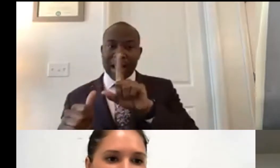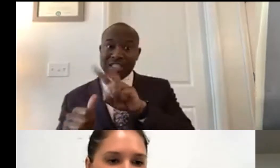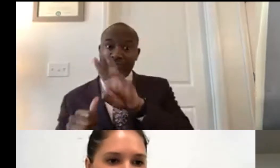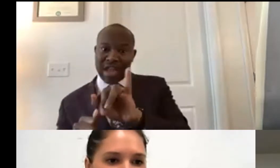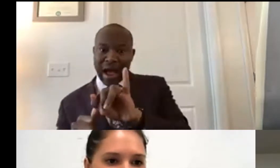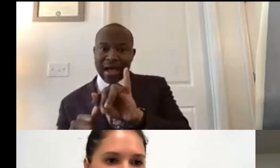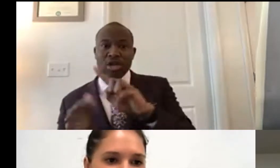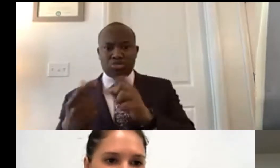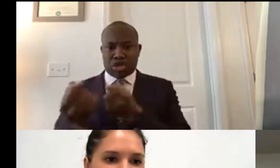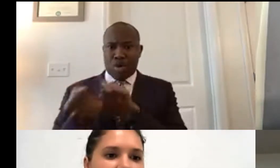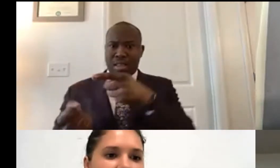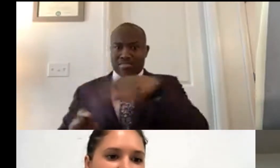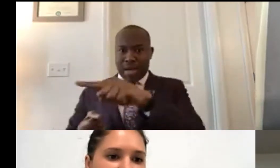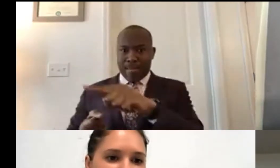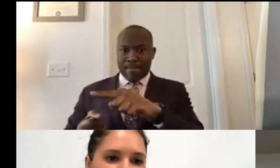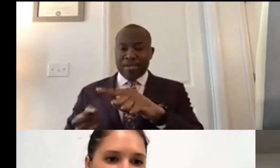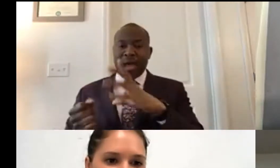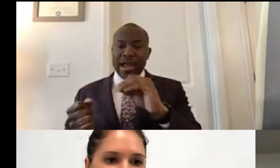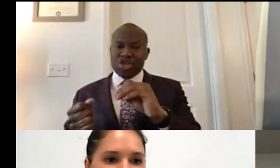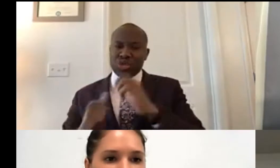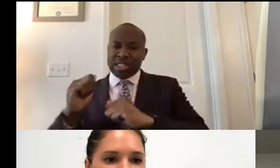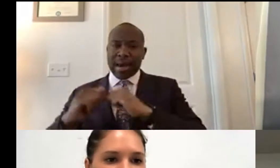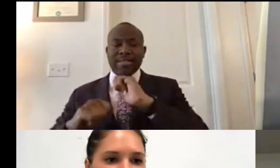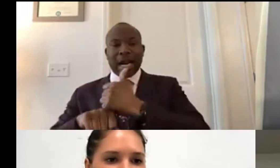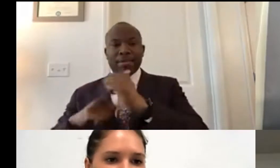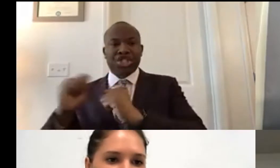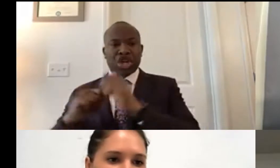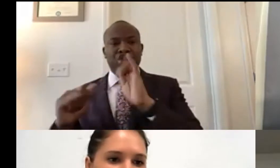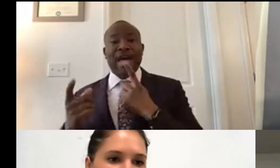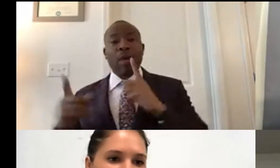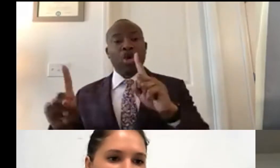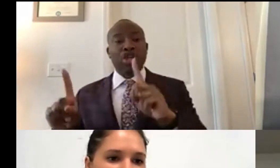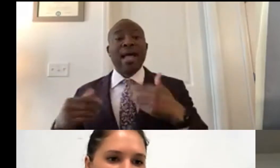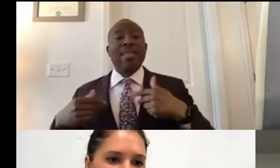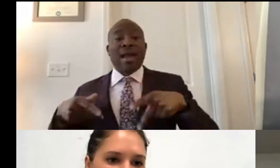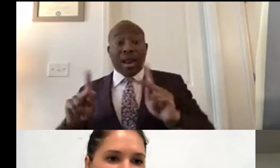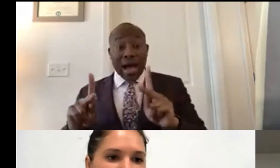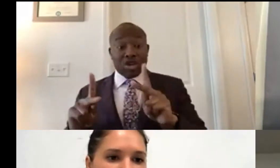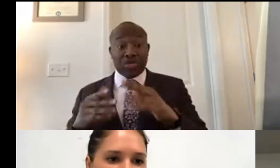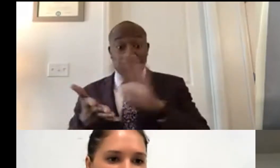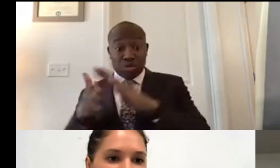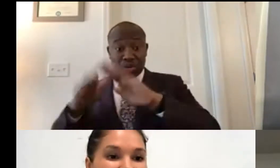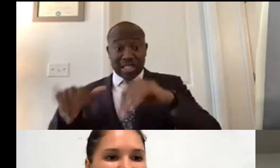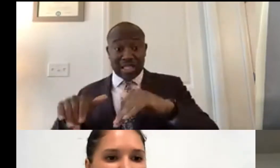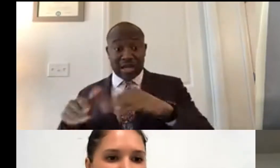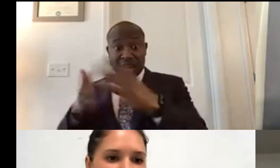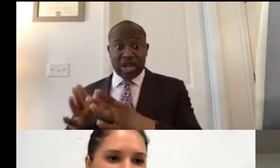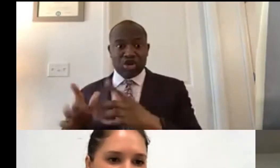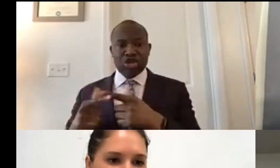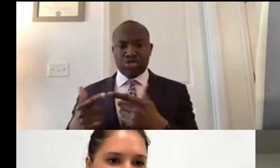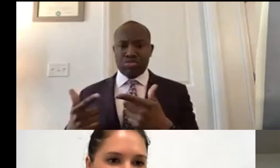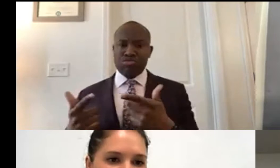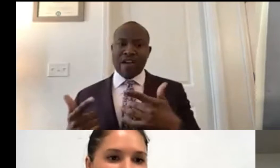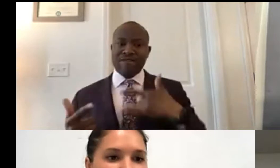to closely support LSVI, to support them and to set up a structure that works for them, that allows the